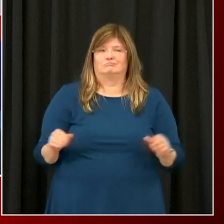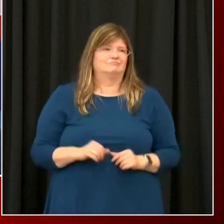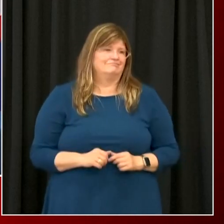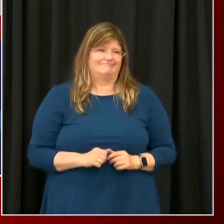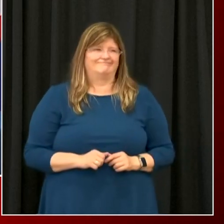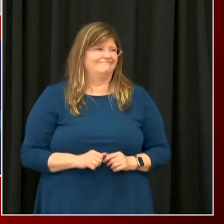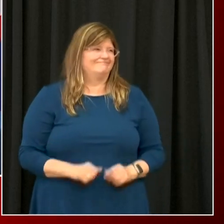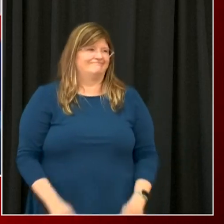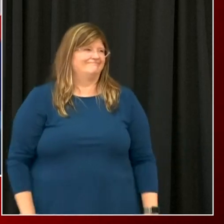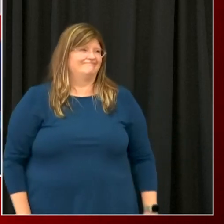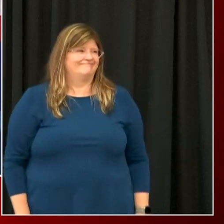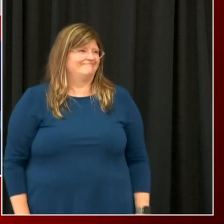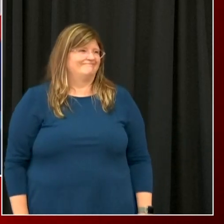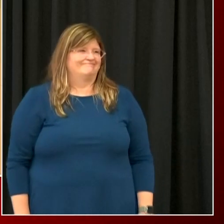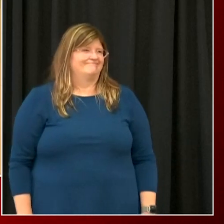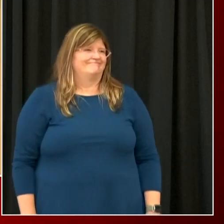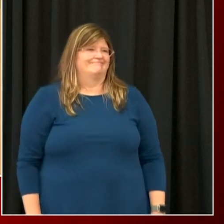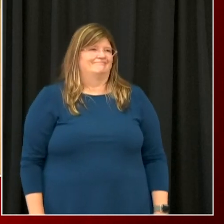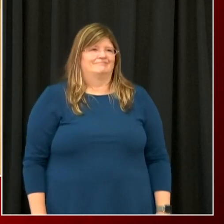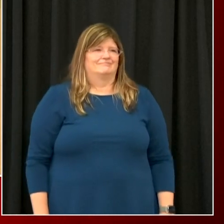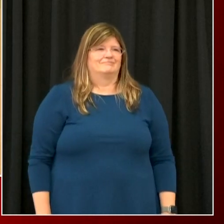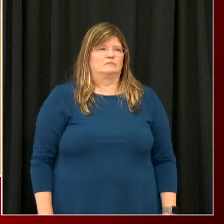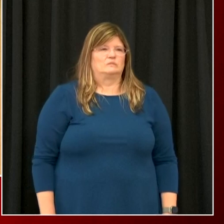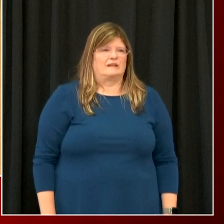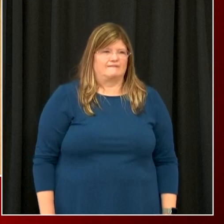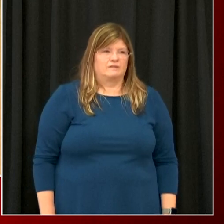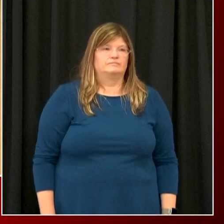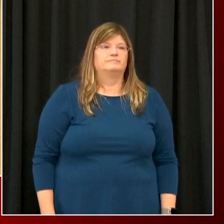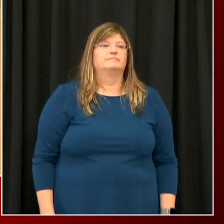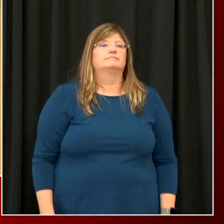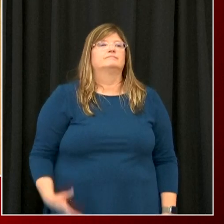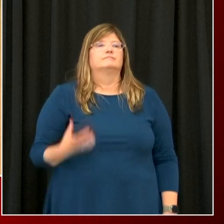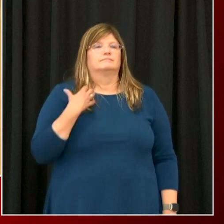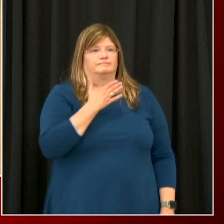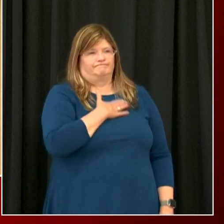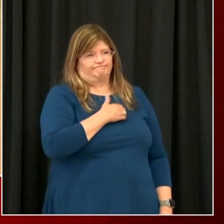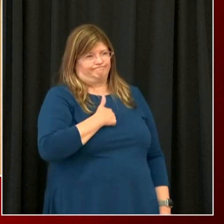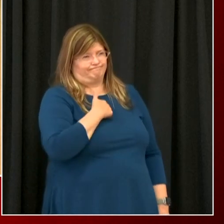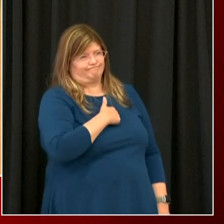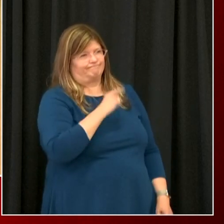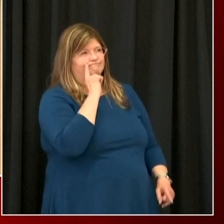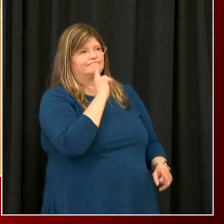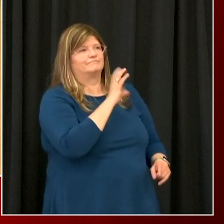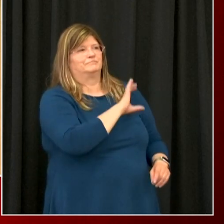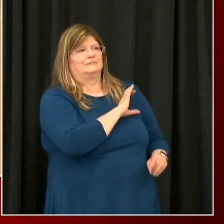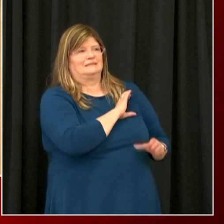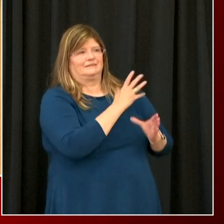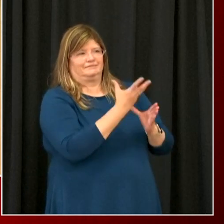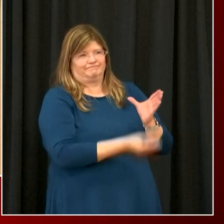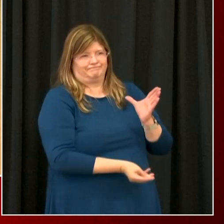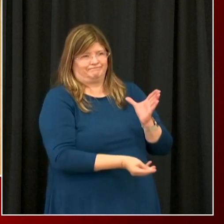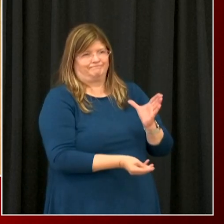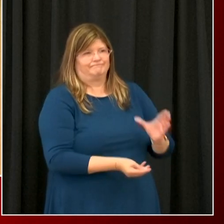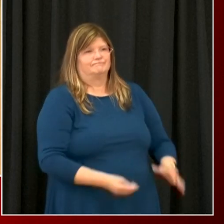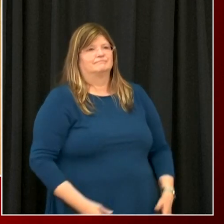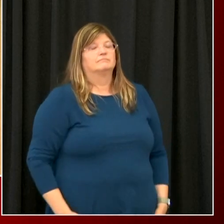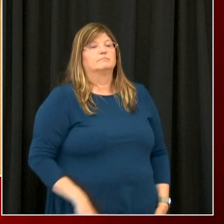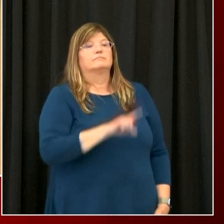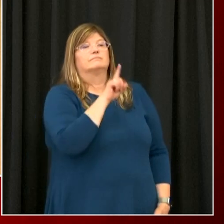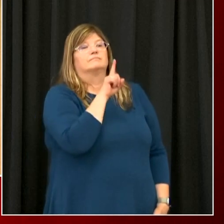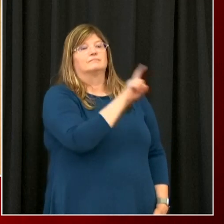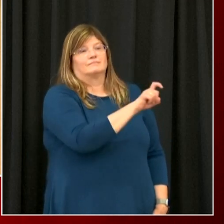Yes. Chief, my condolences on Officer Williams as well. Thank you. We'd like to ask you, with regards to what is expected